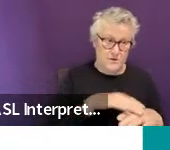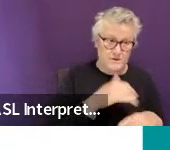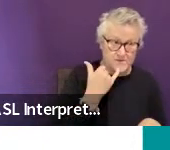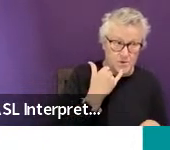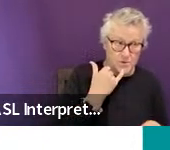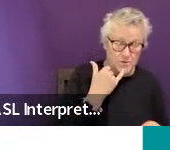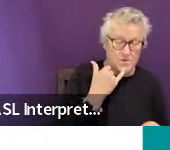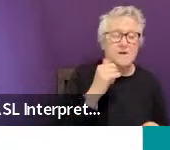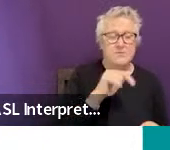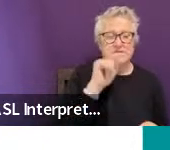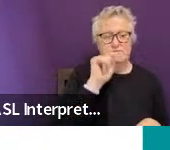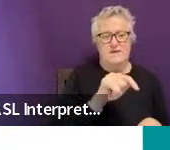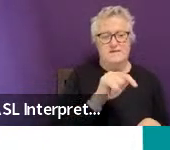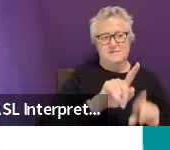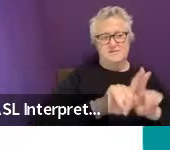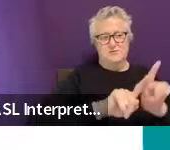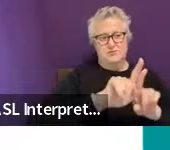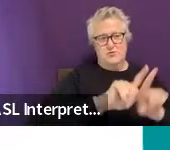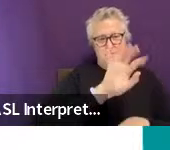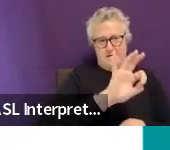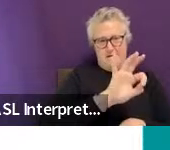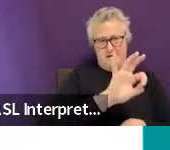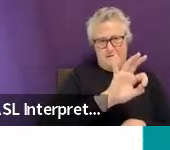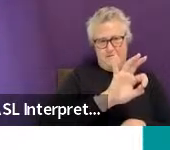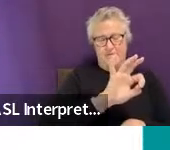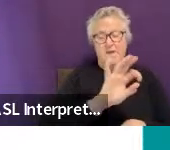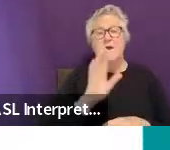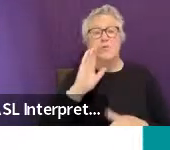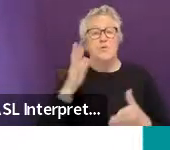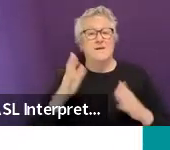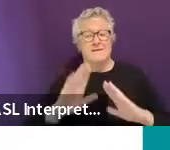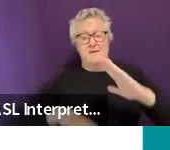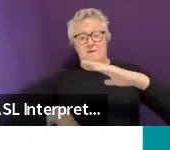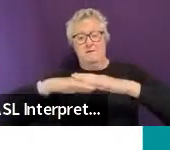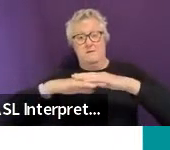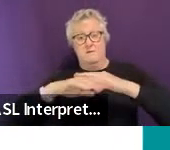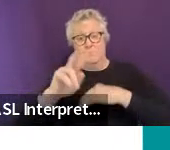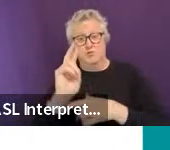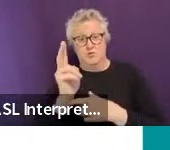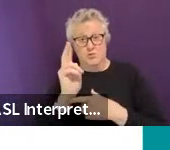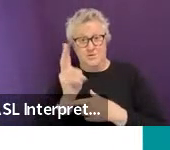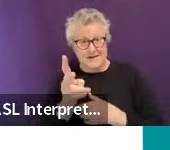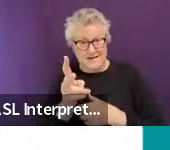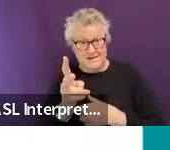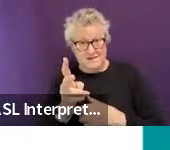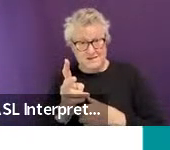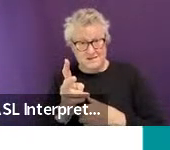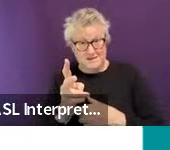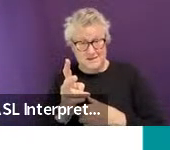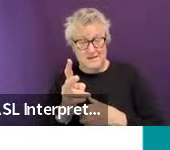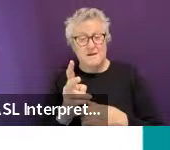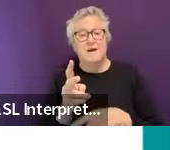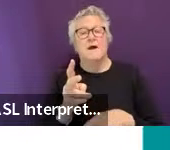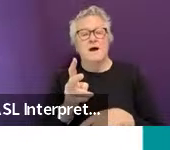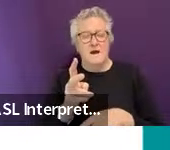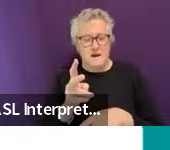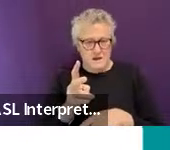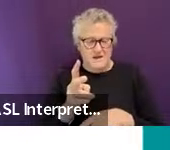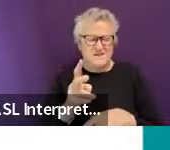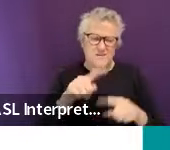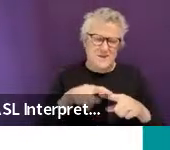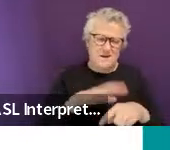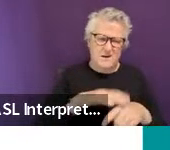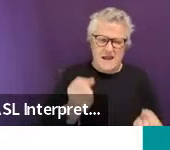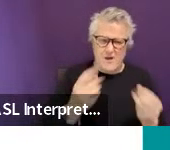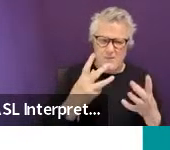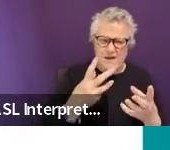affiliation. And attendees will be allocated up to 2 minutes for public comment, depending on the number of commenters, up to a total of 10 minutes. If we run out of